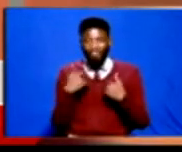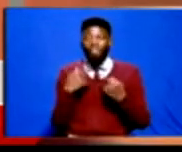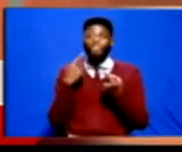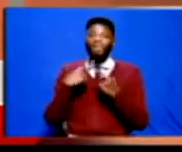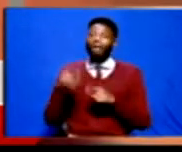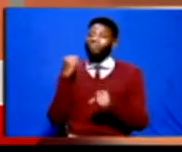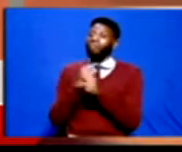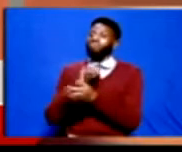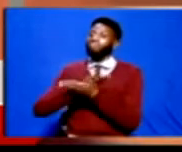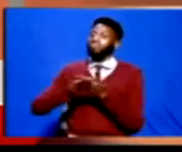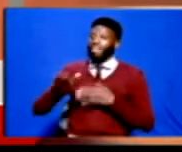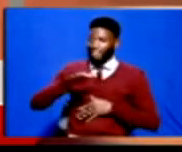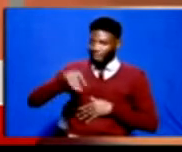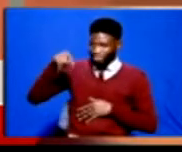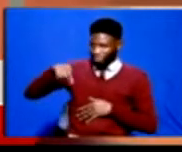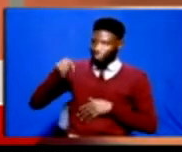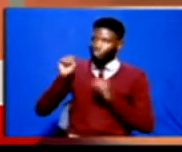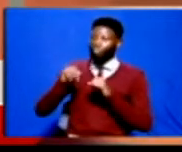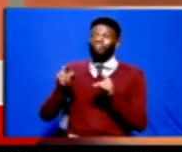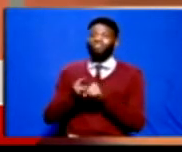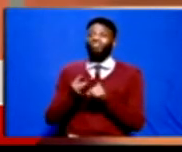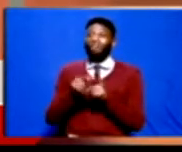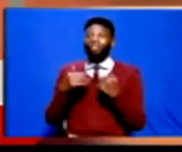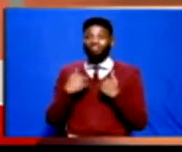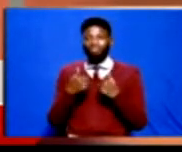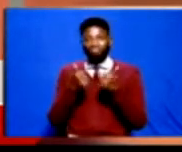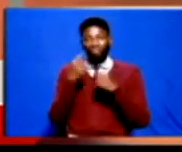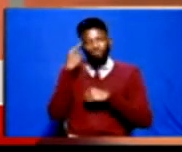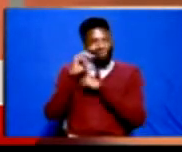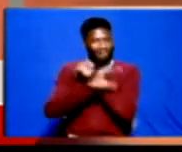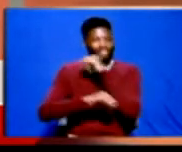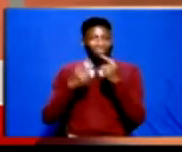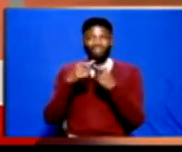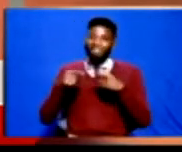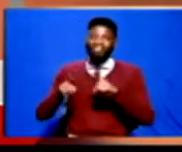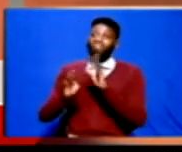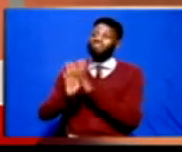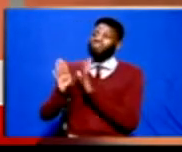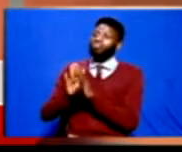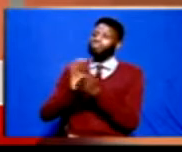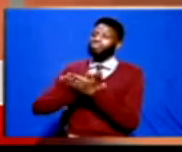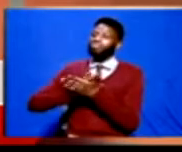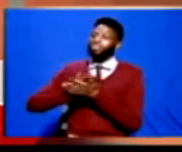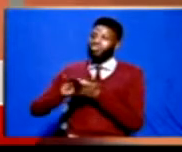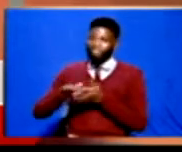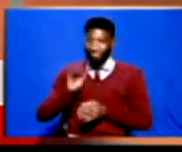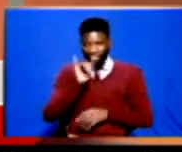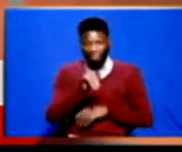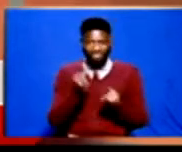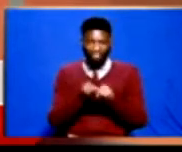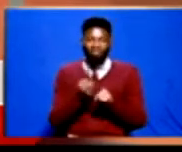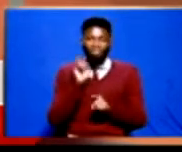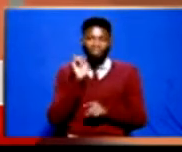area that could potentially be good for the country while not developing the assets, that's something that also needs to be addressed,